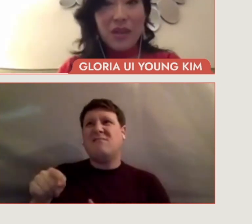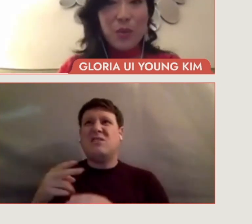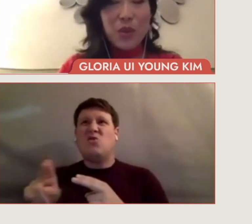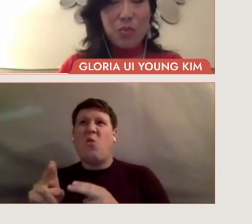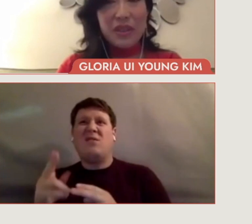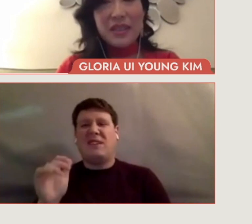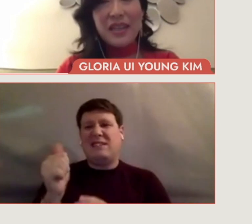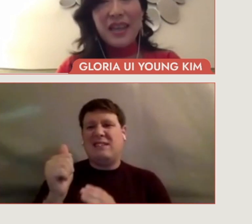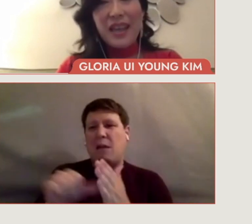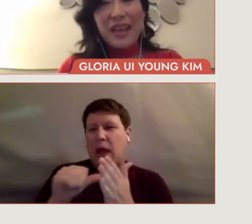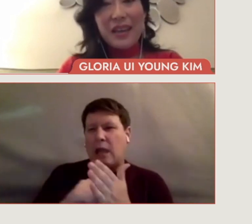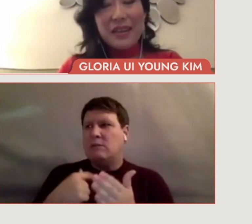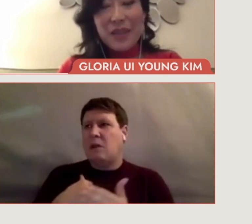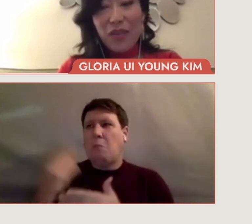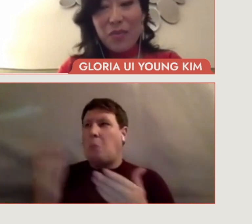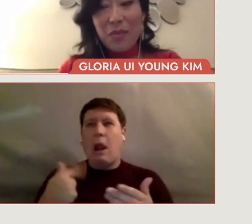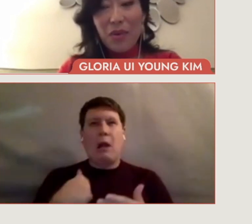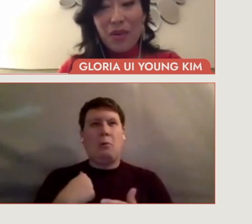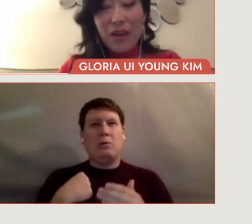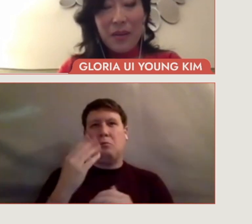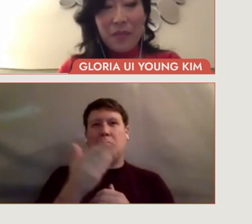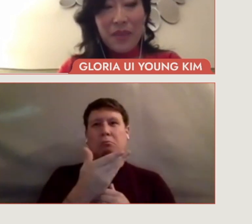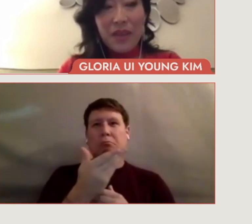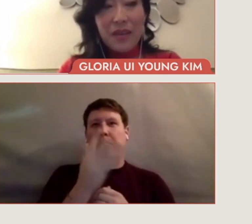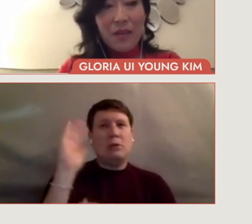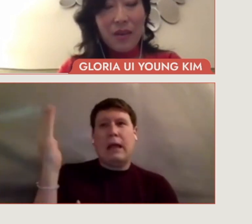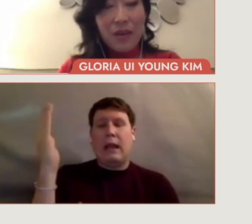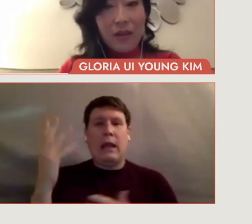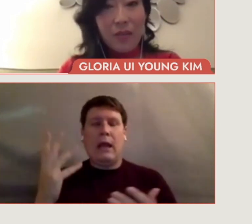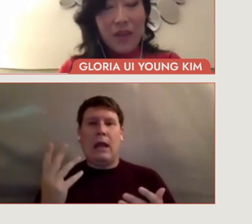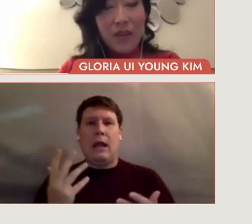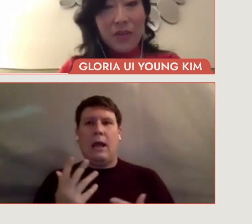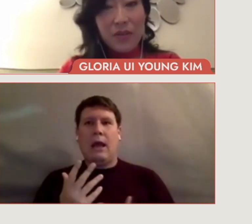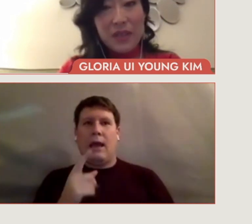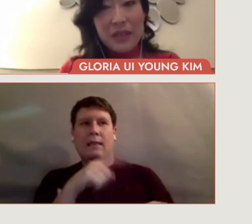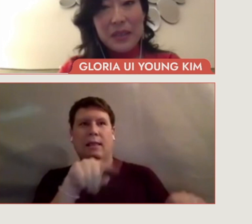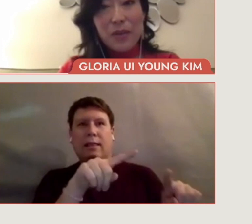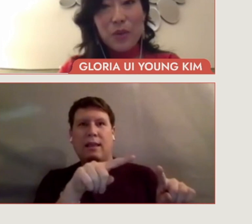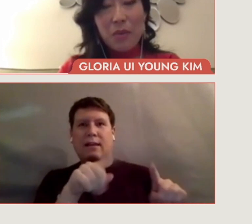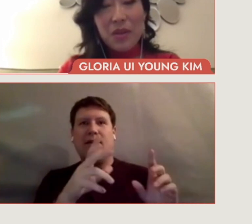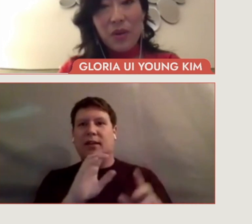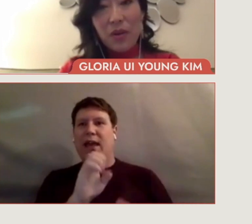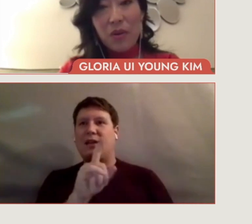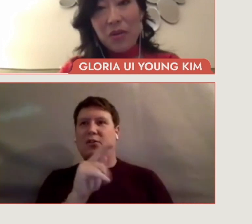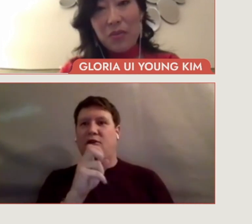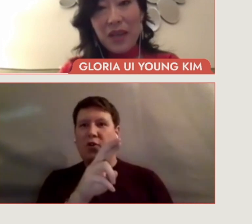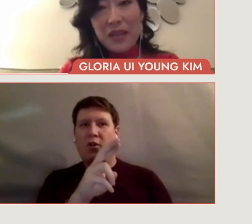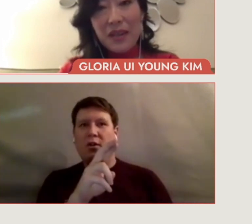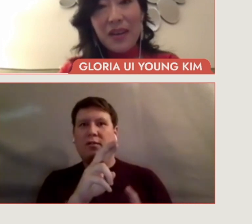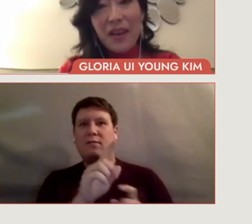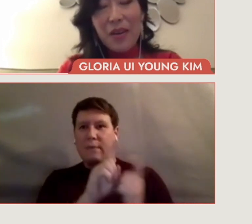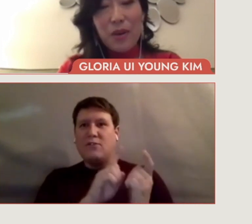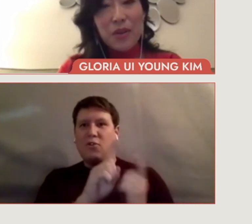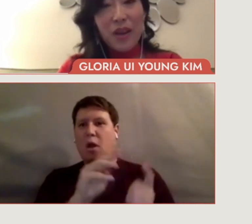might as well just present it. And I remember the editor in residence there, who was my mentor, Marlo